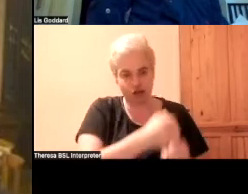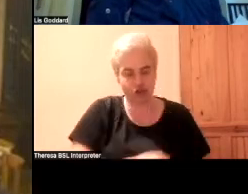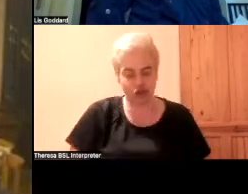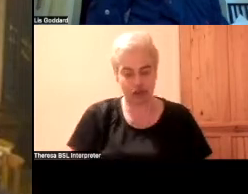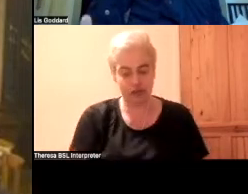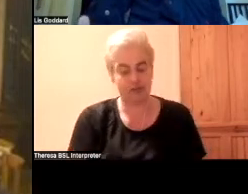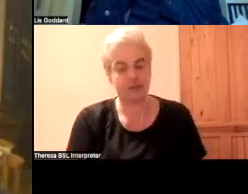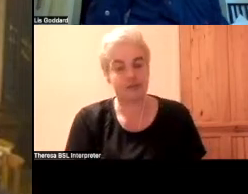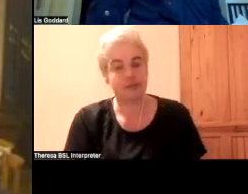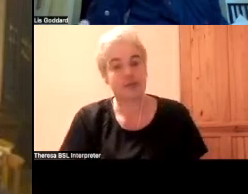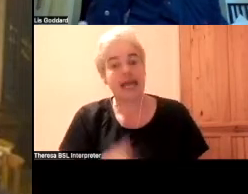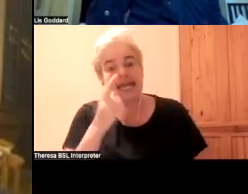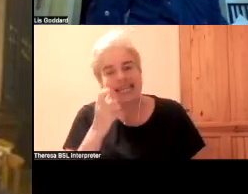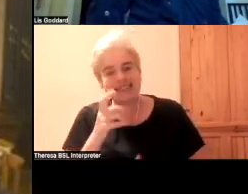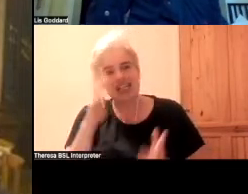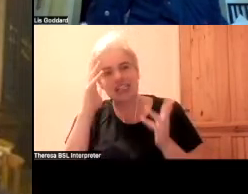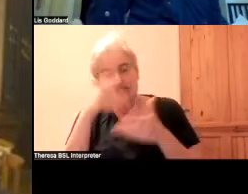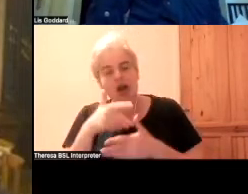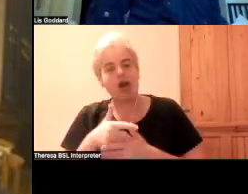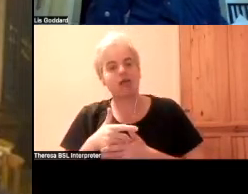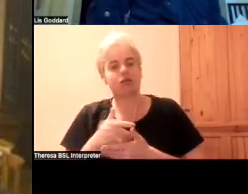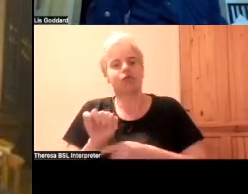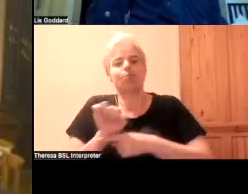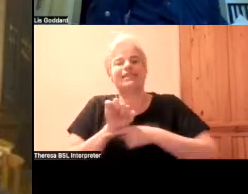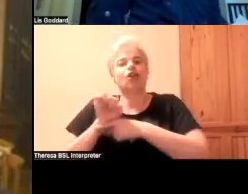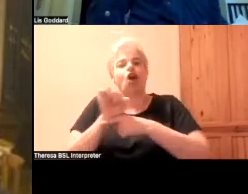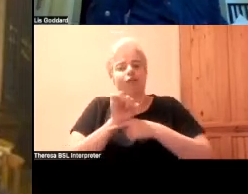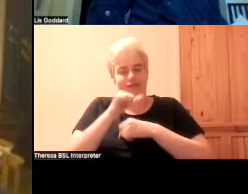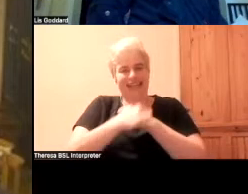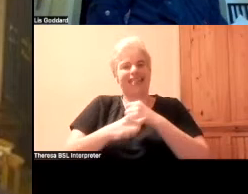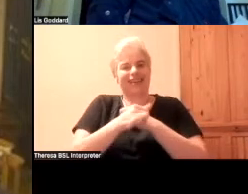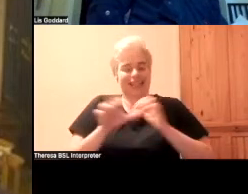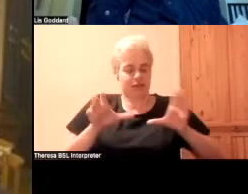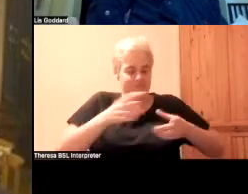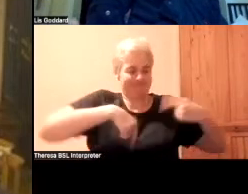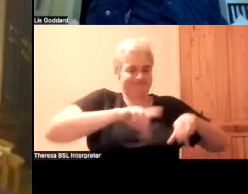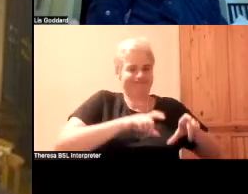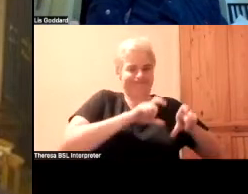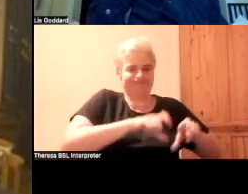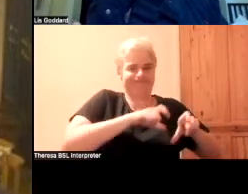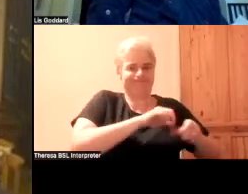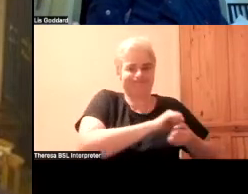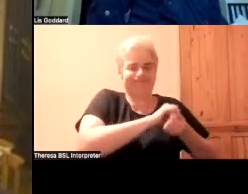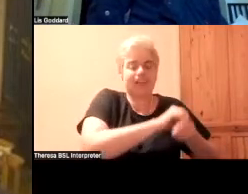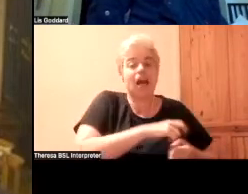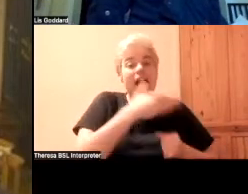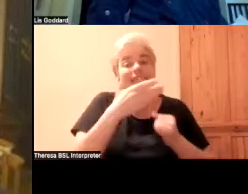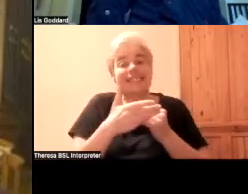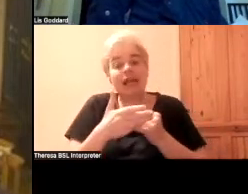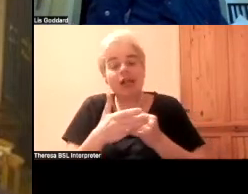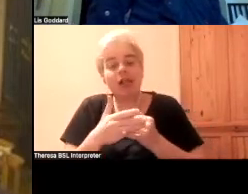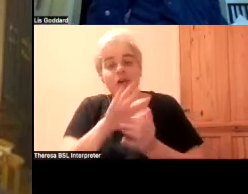and therefore a concern to preserve that Catholicity. which means that until the